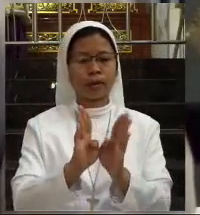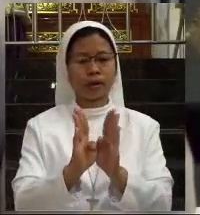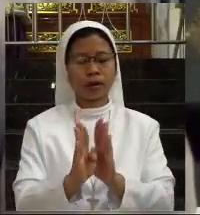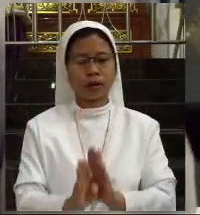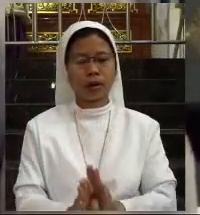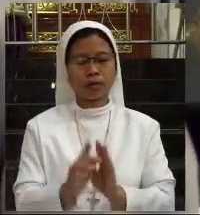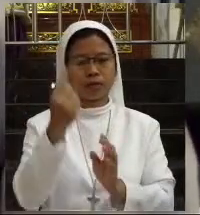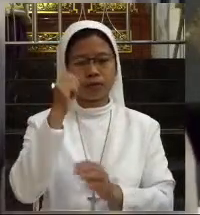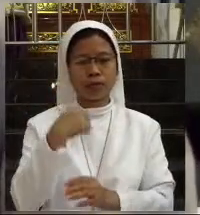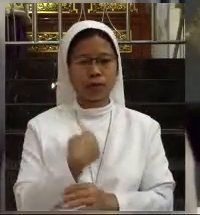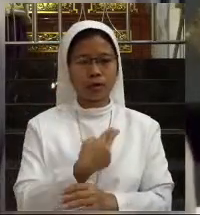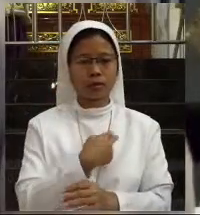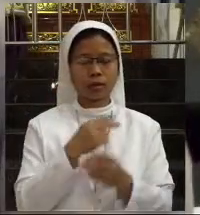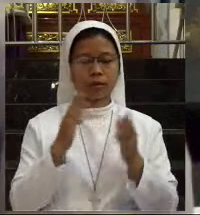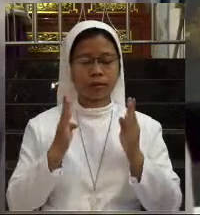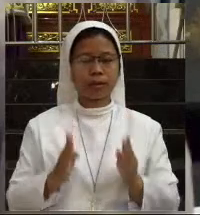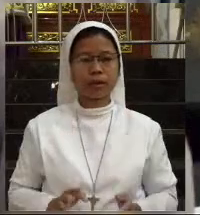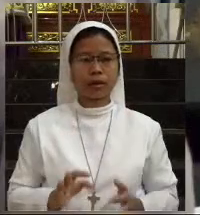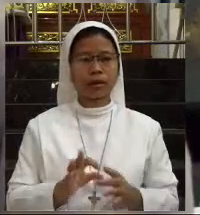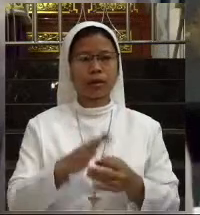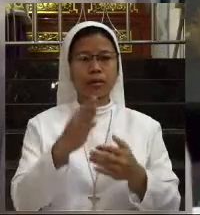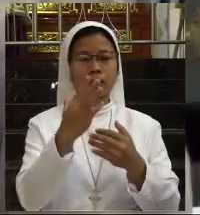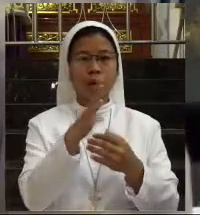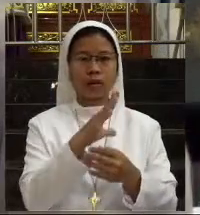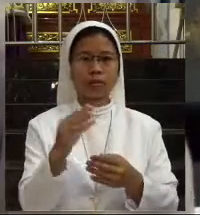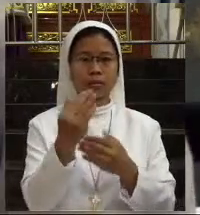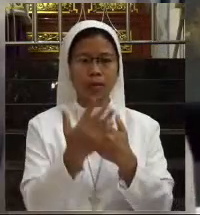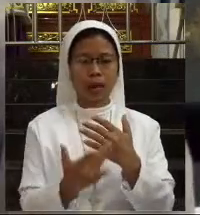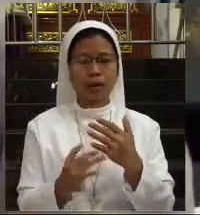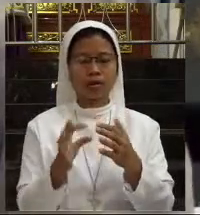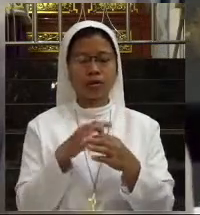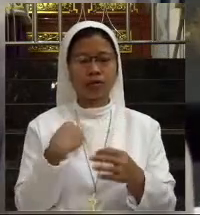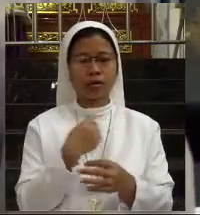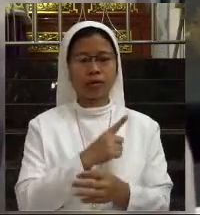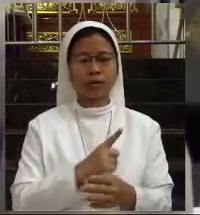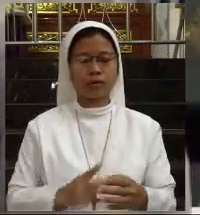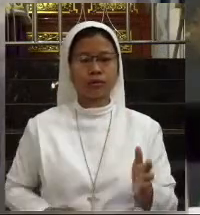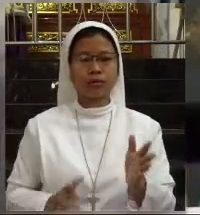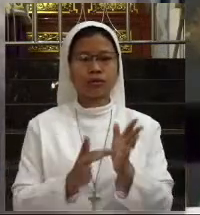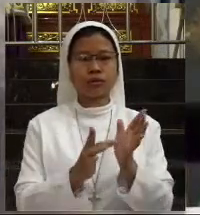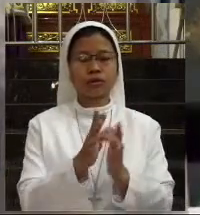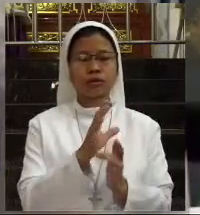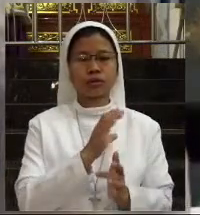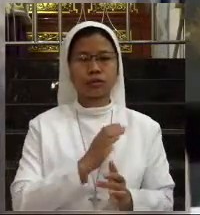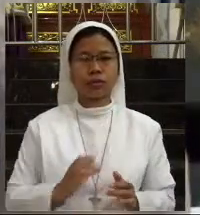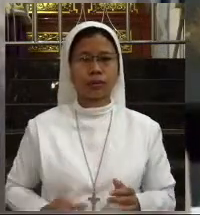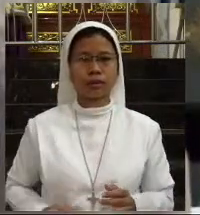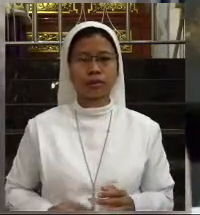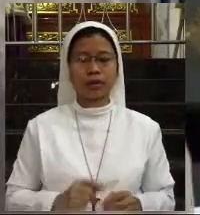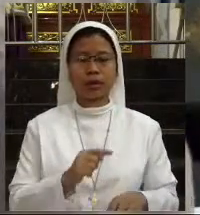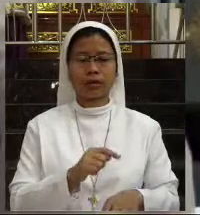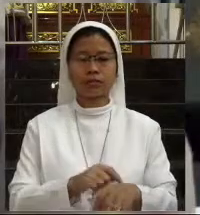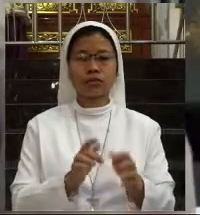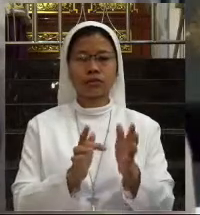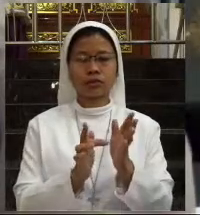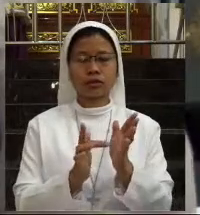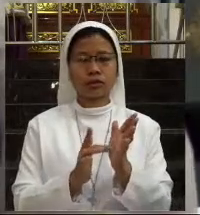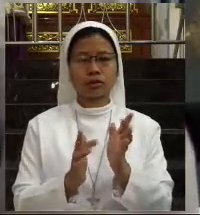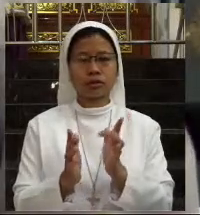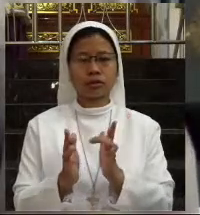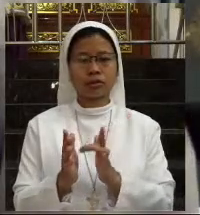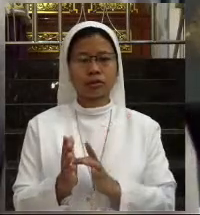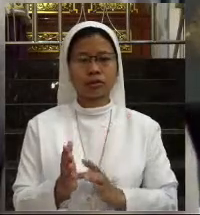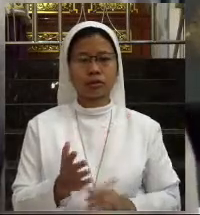for us the body and blood of our Lord Jesus Christ. At the time he was betrayed